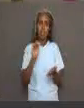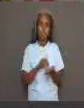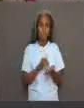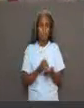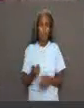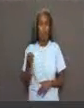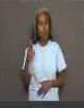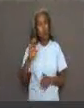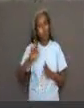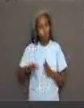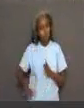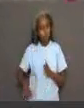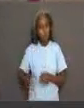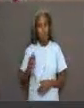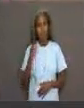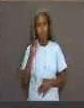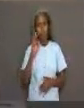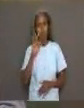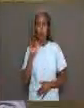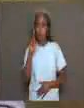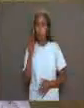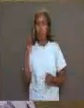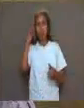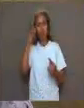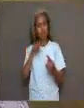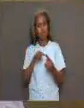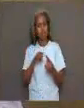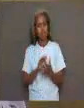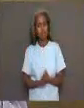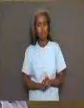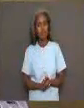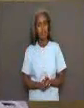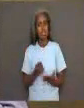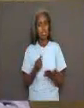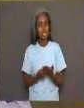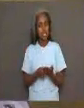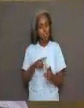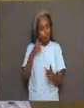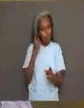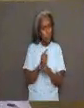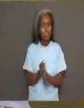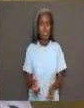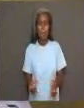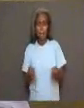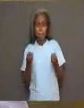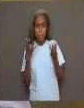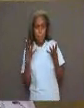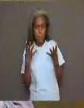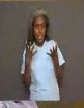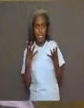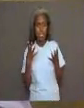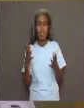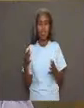or lose by 1 goal. There are, of course, many more